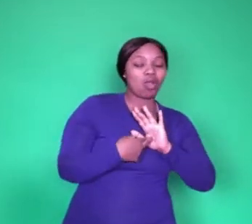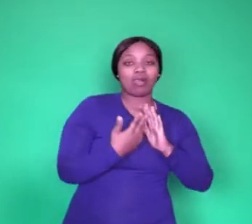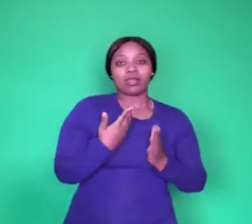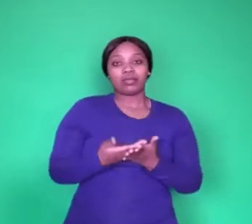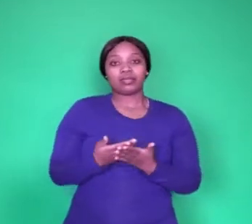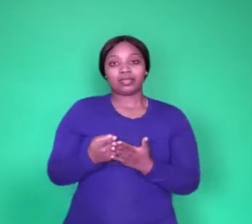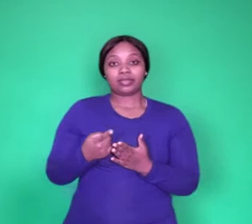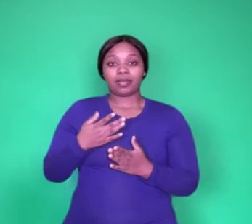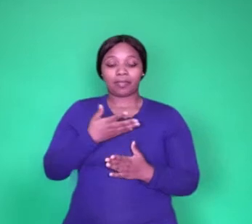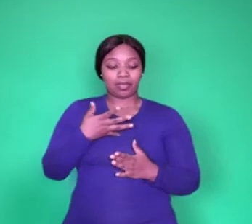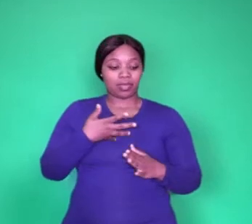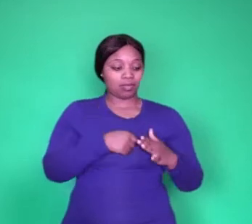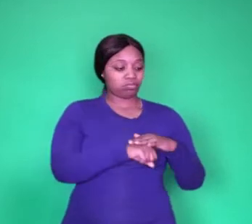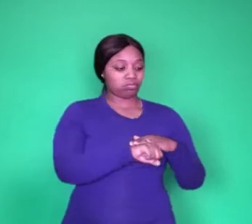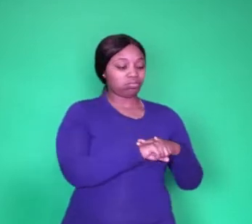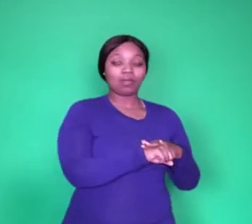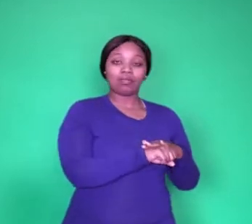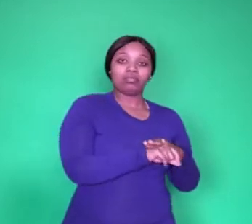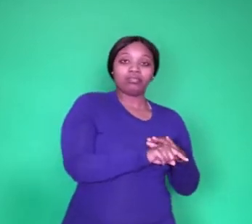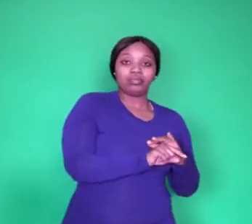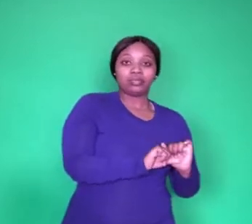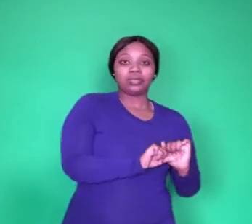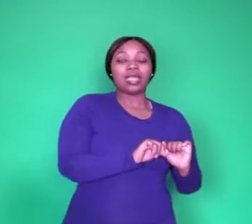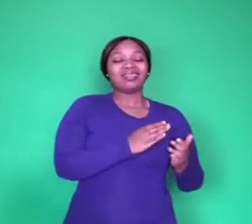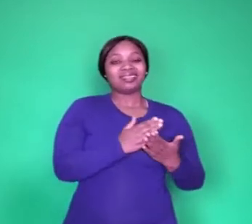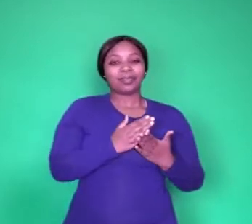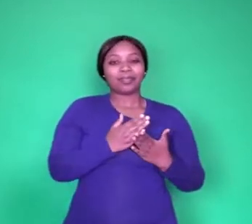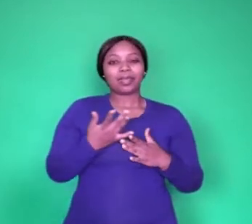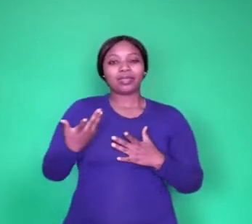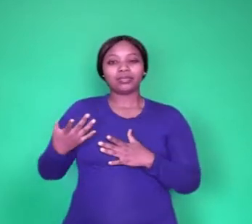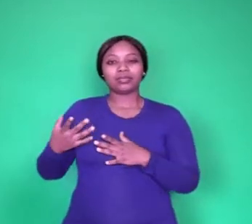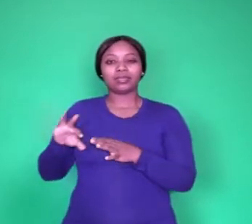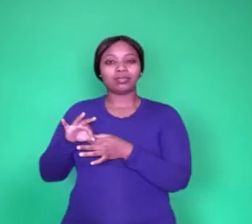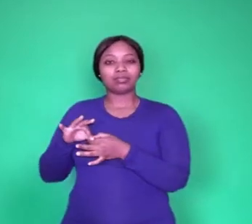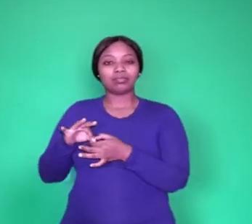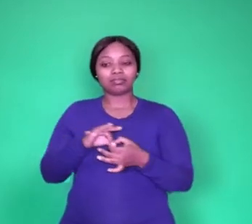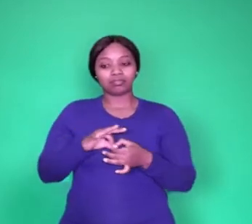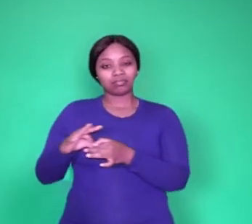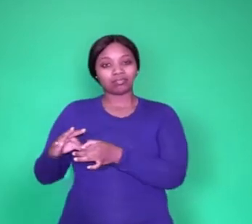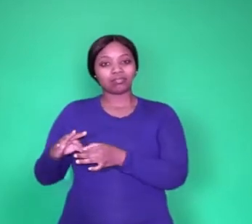in households, and that there's a lot of co-parenting. I think that was what you're referring to, Missy.